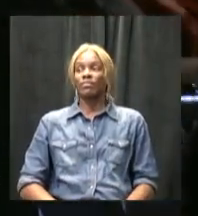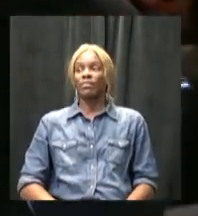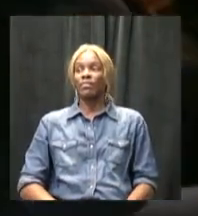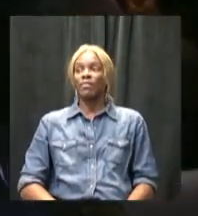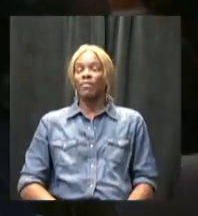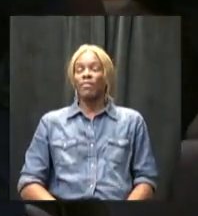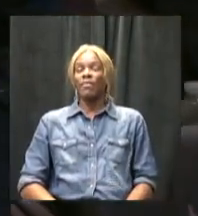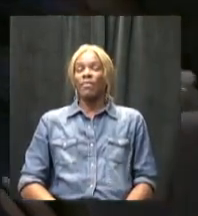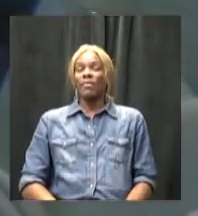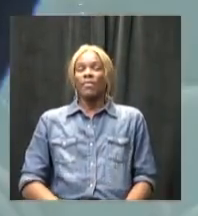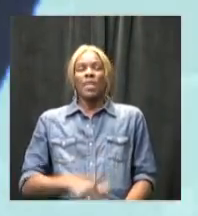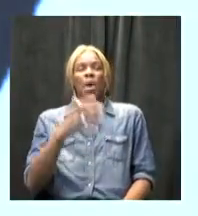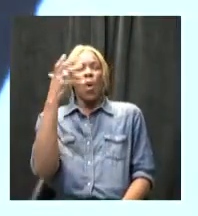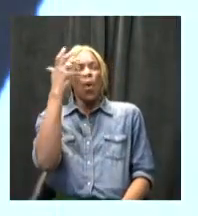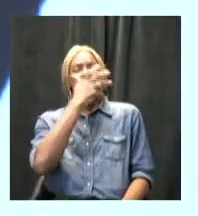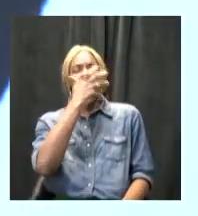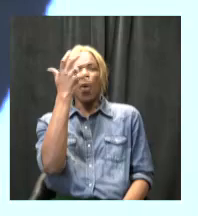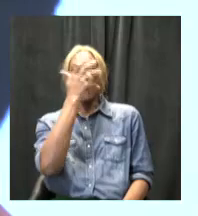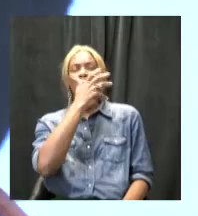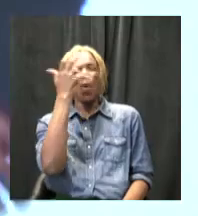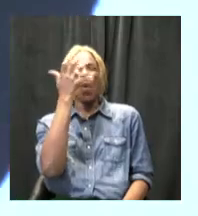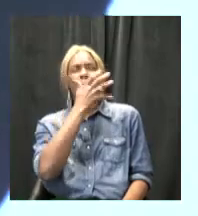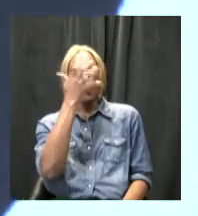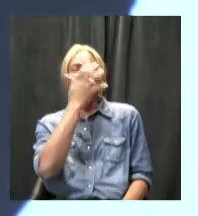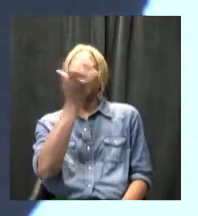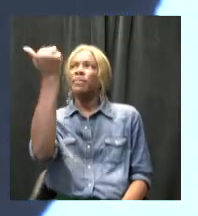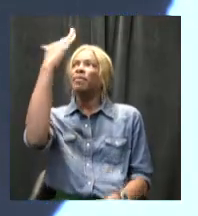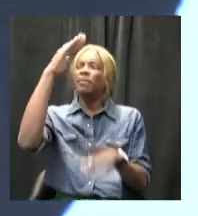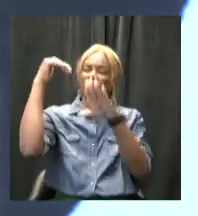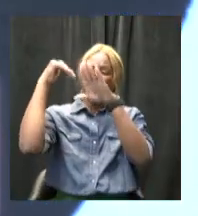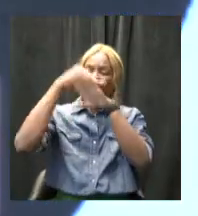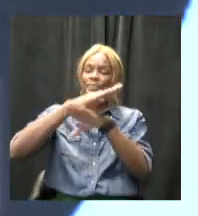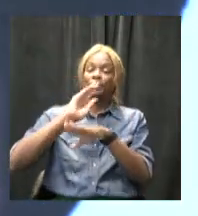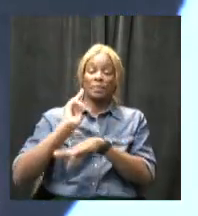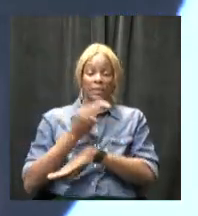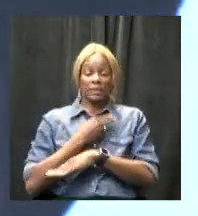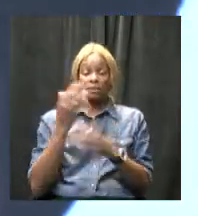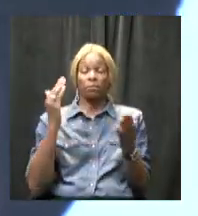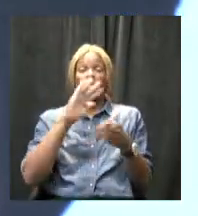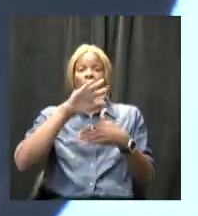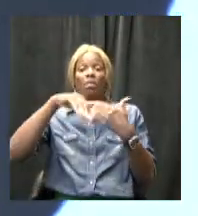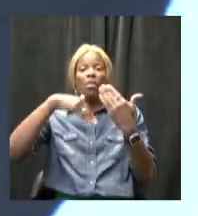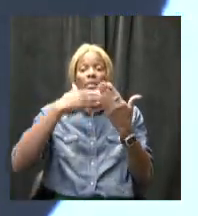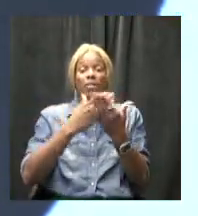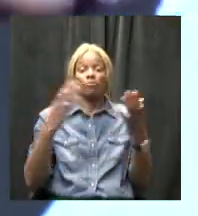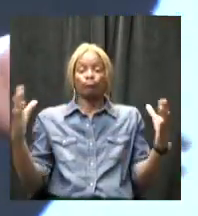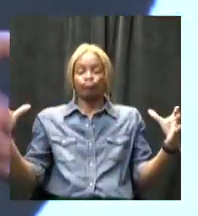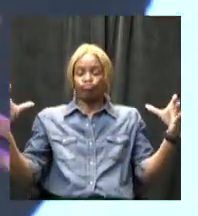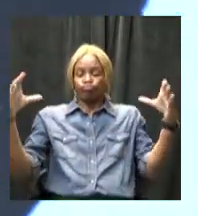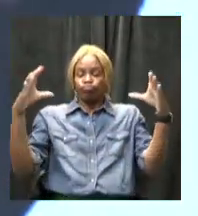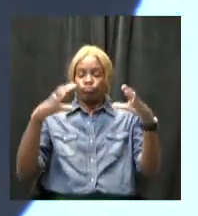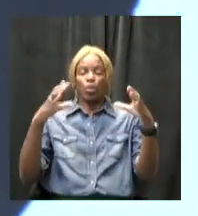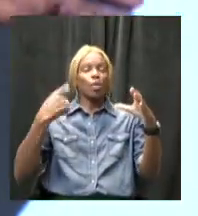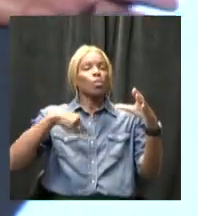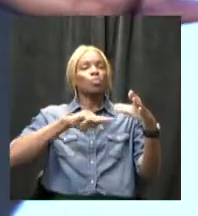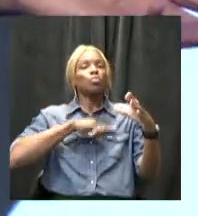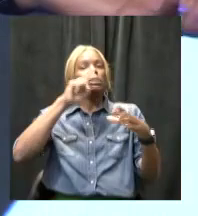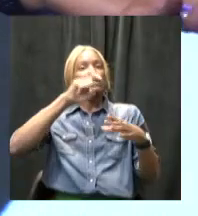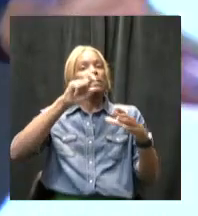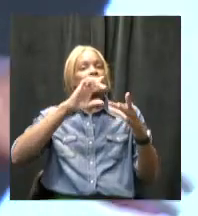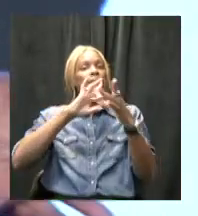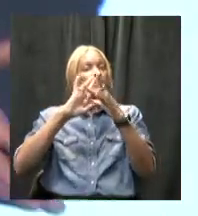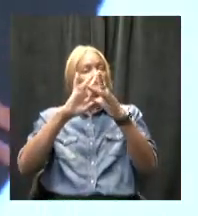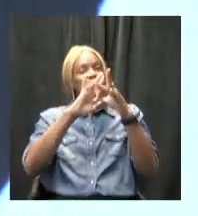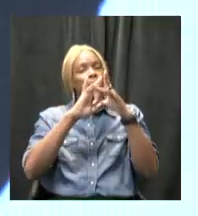And it's fascinating, man, that God sends us all and puts us all together, right? That we need each other, that a unified